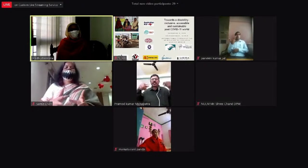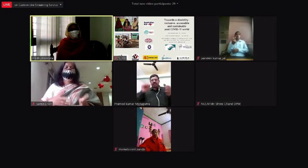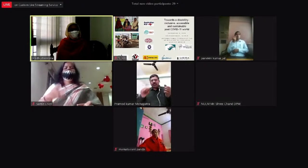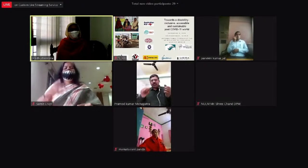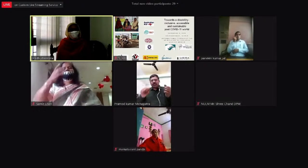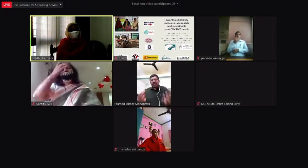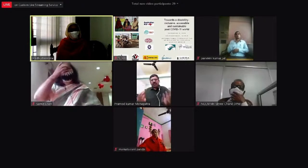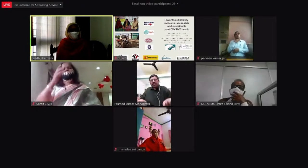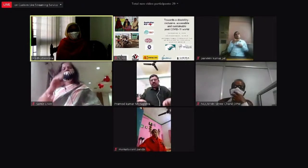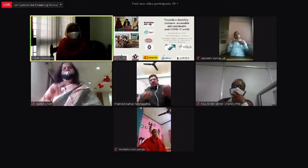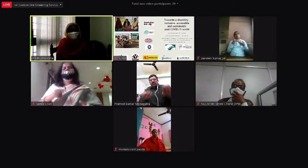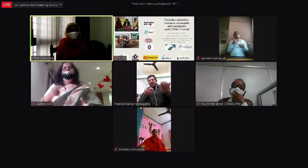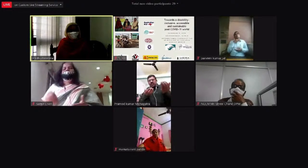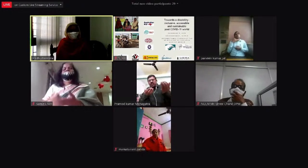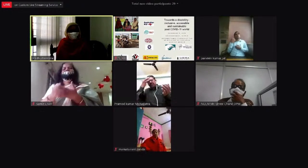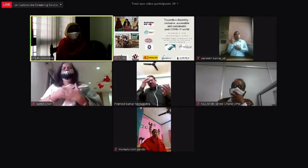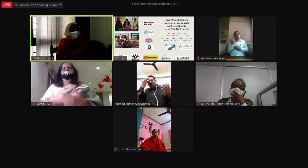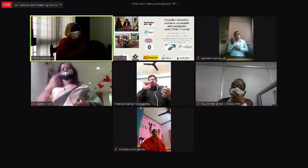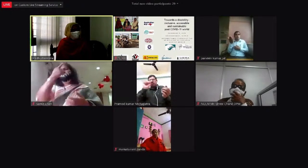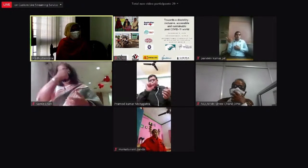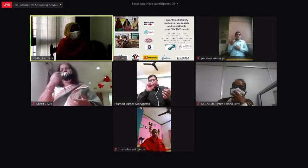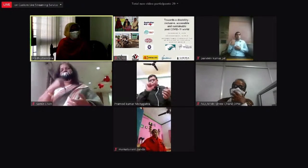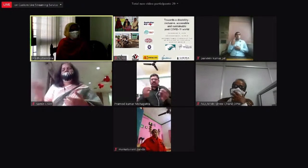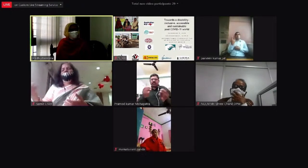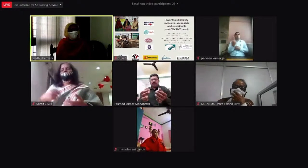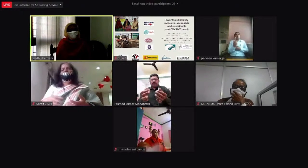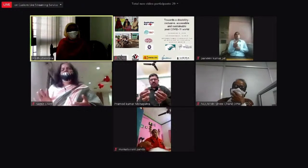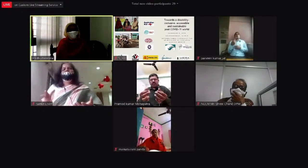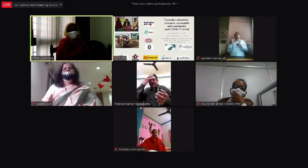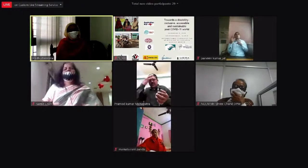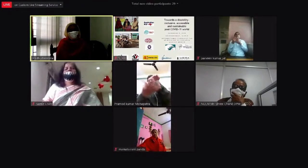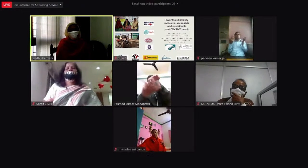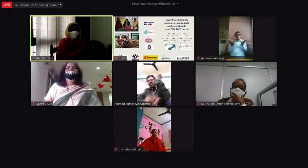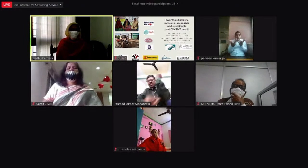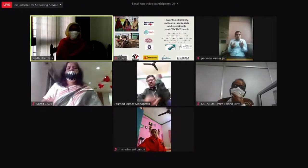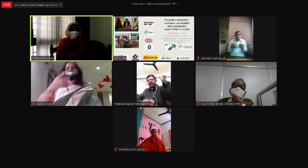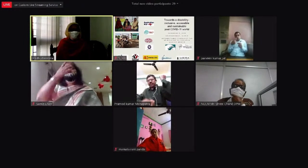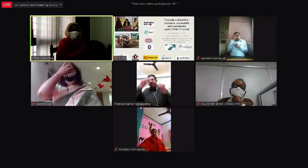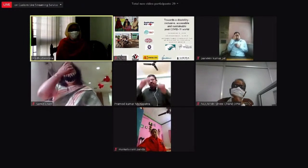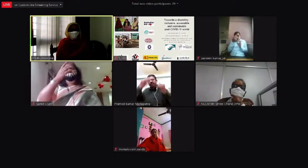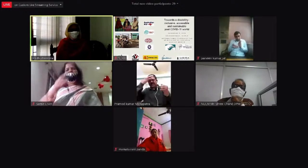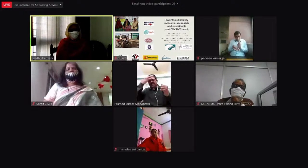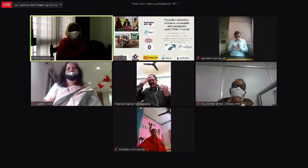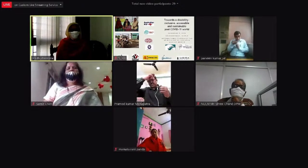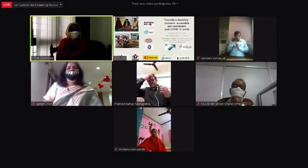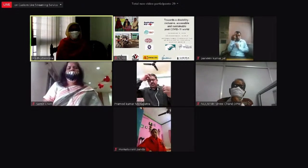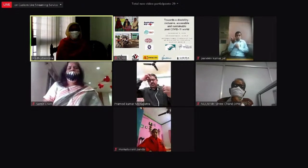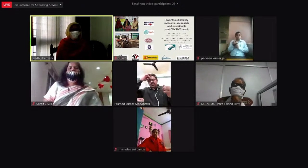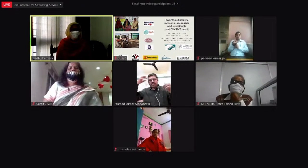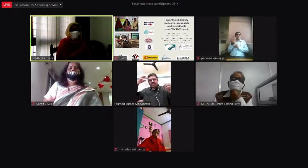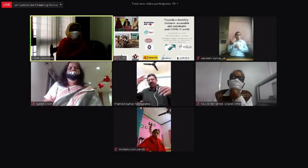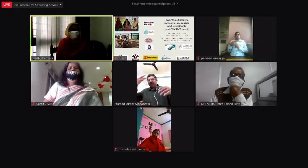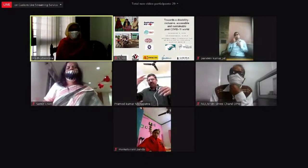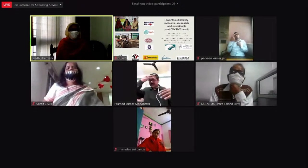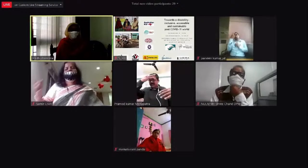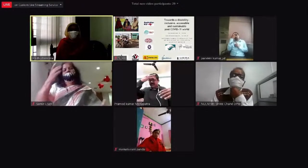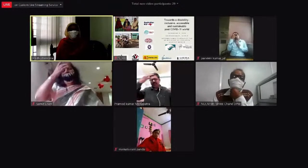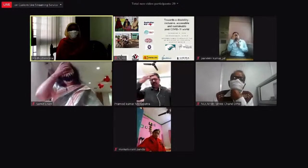it's very difficult for me to manage everything by myself, and hence there is a lot of trouble for me.